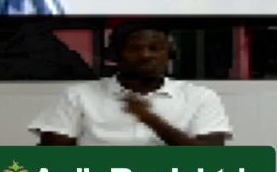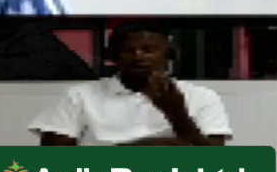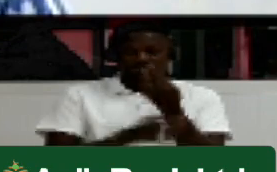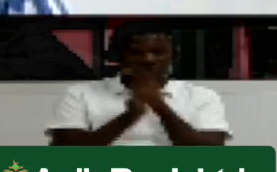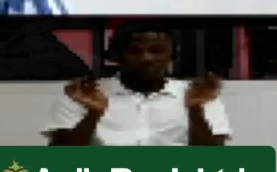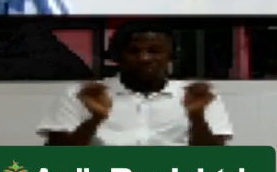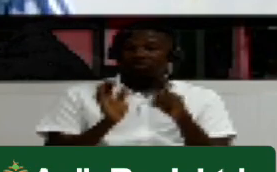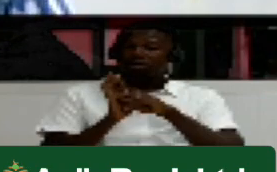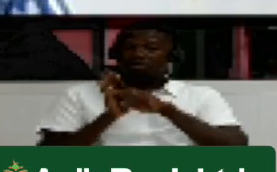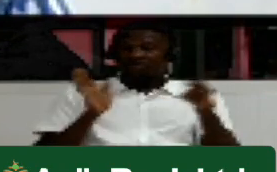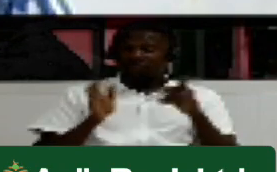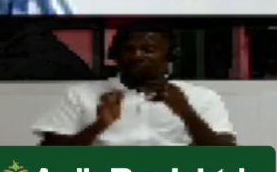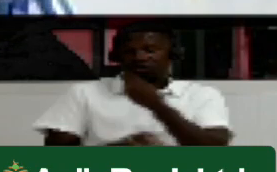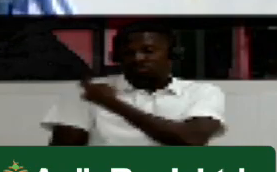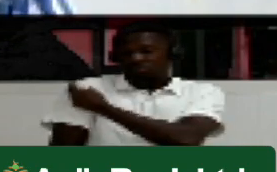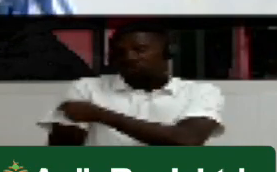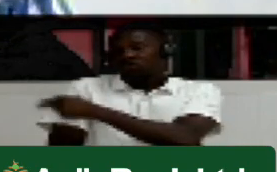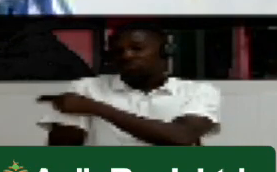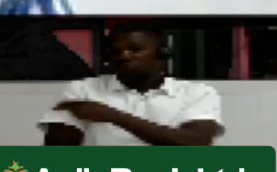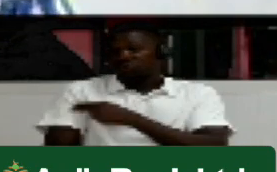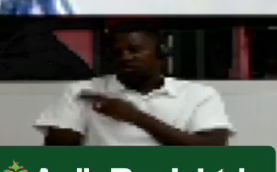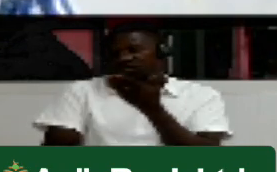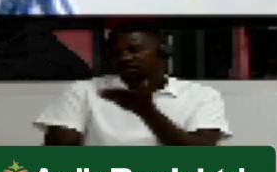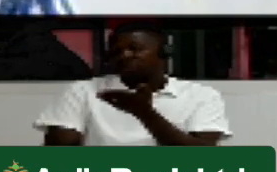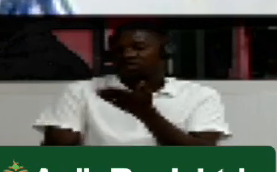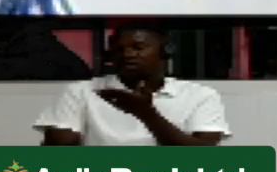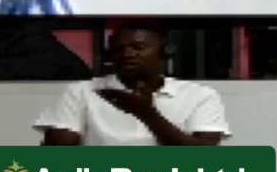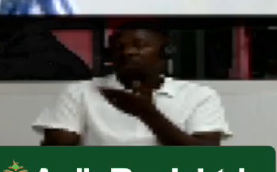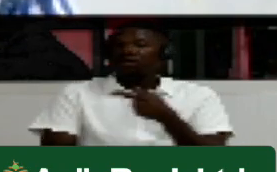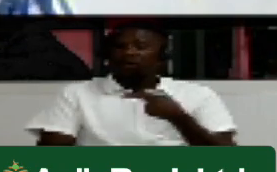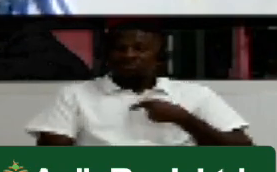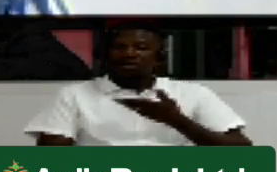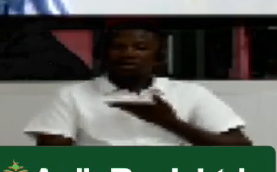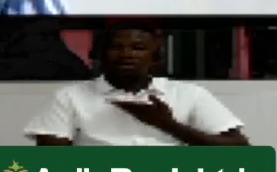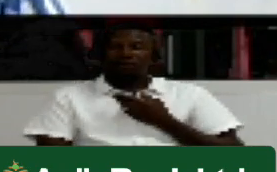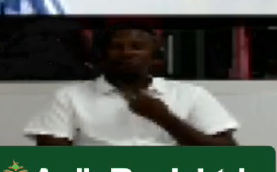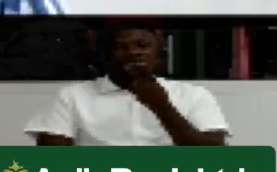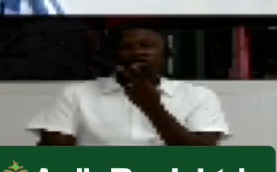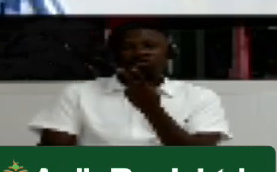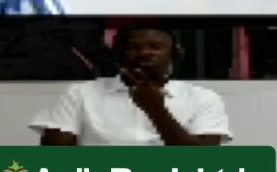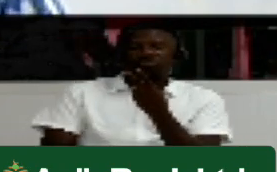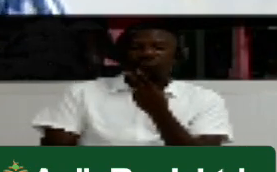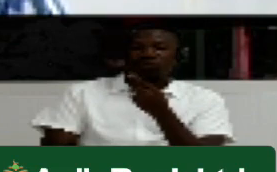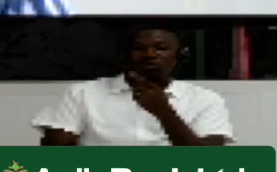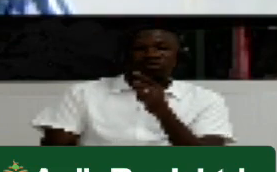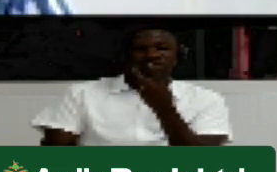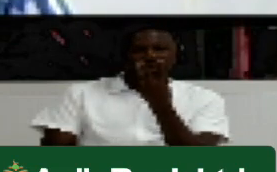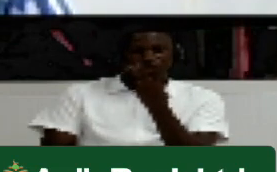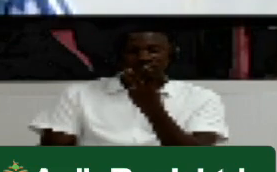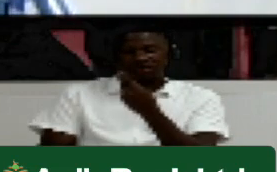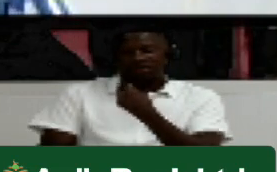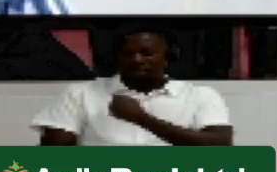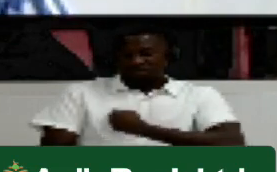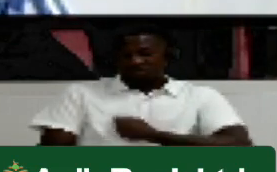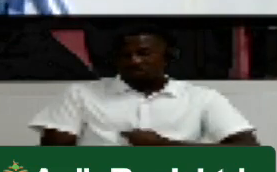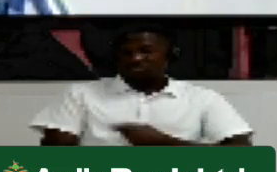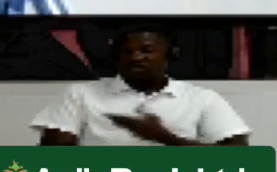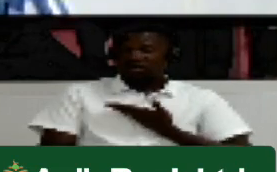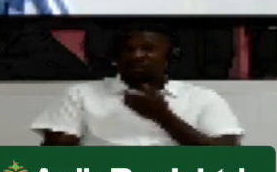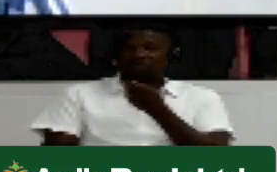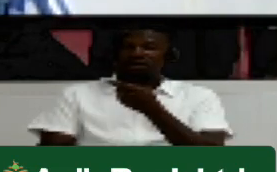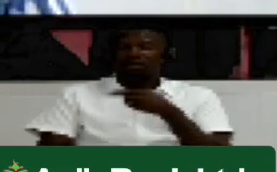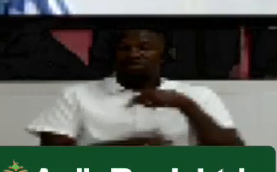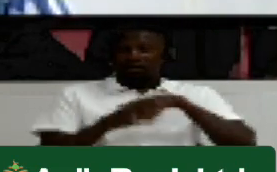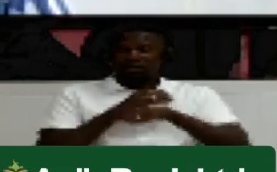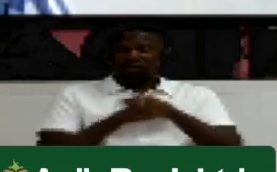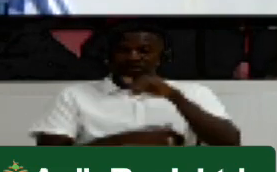hospital. And I have other two or three surgeries. In